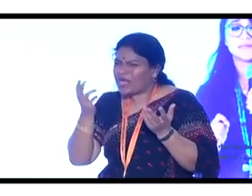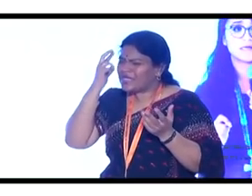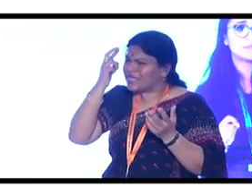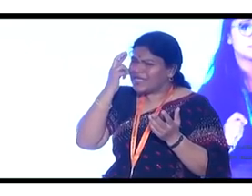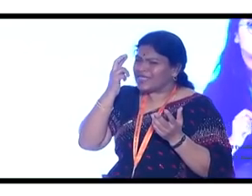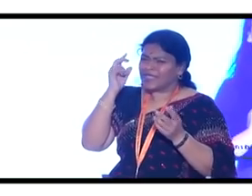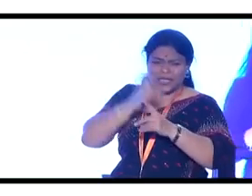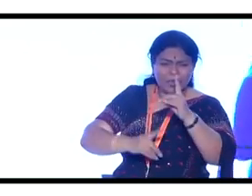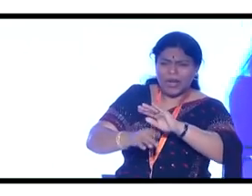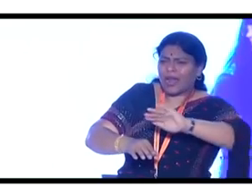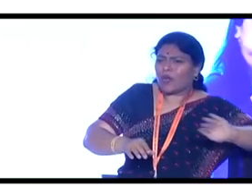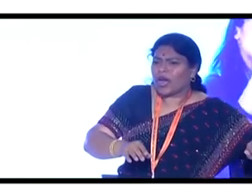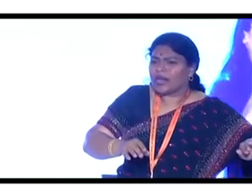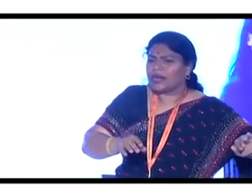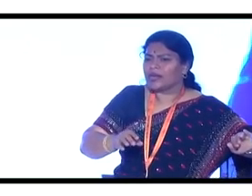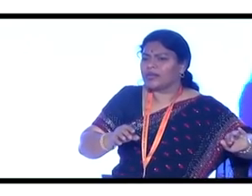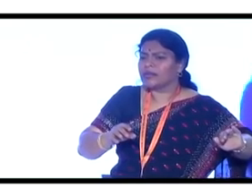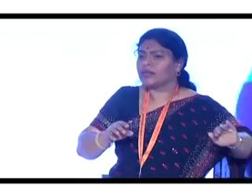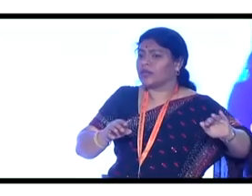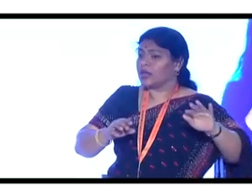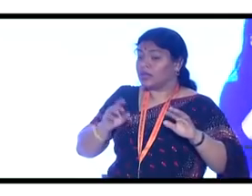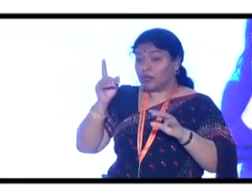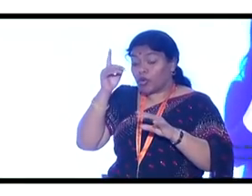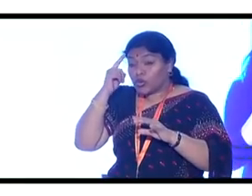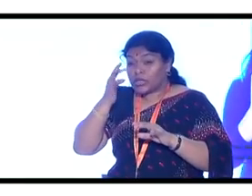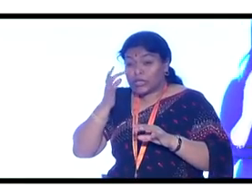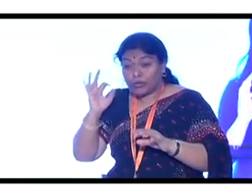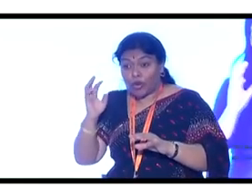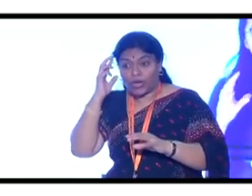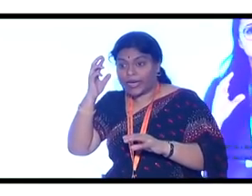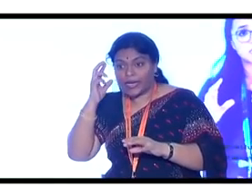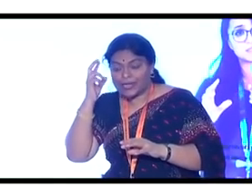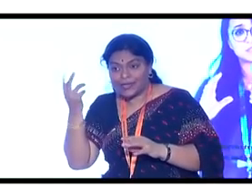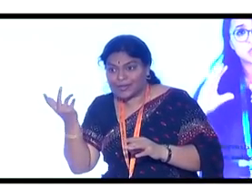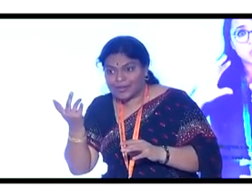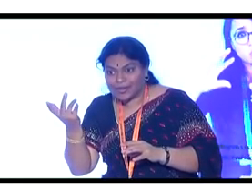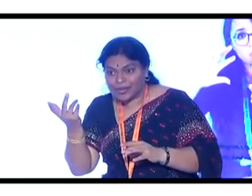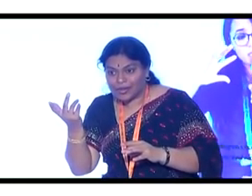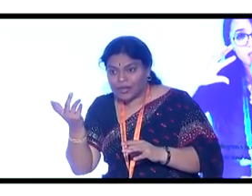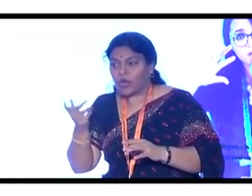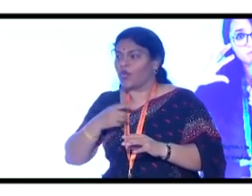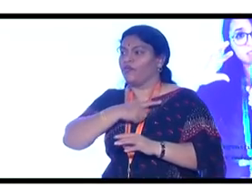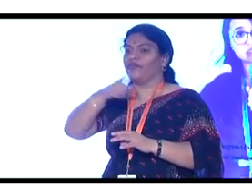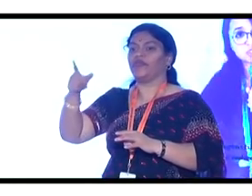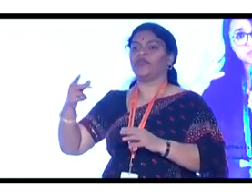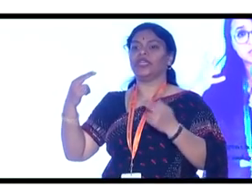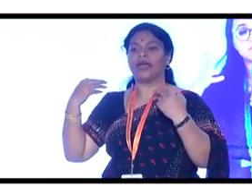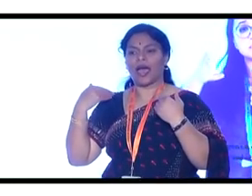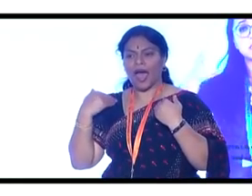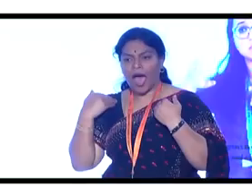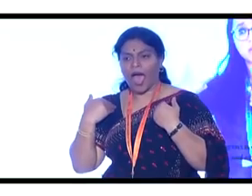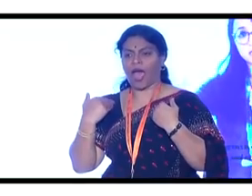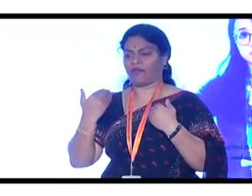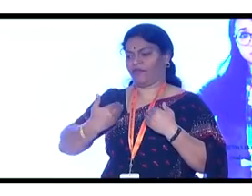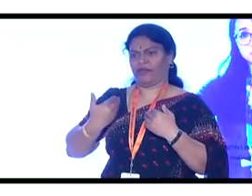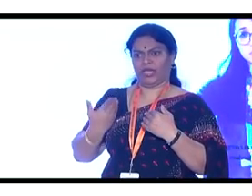behind that, then amidst all the reasons, the most important reason is that we have conditioned our